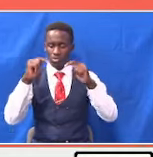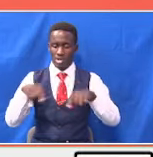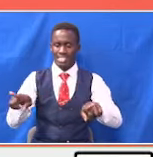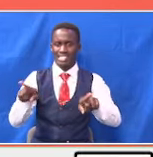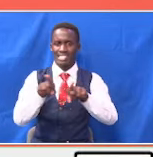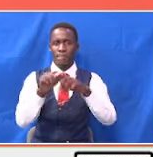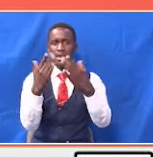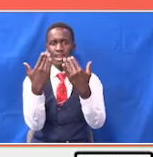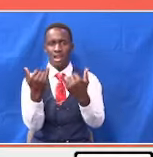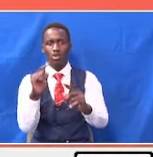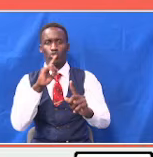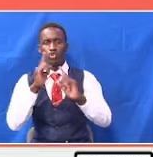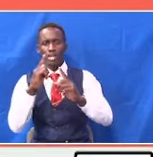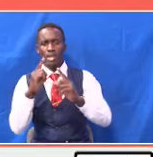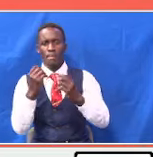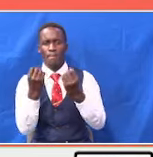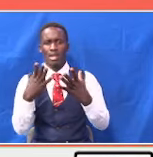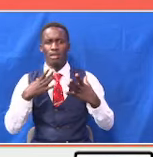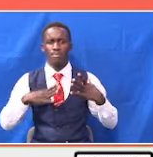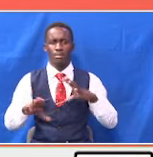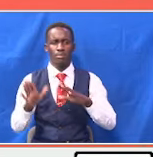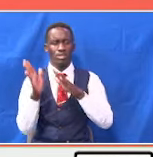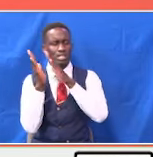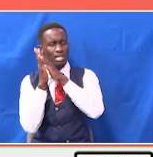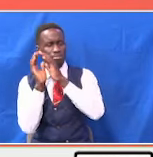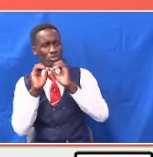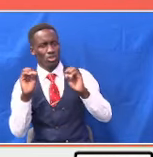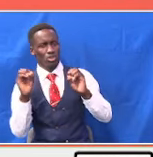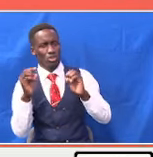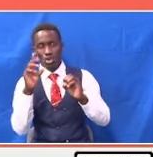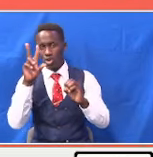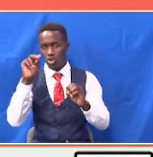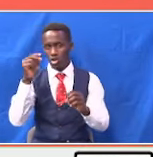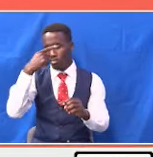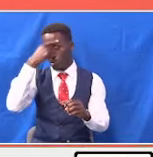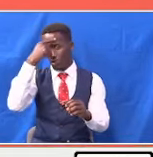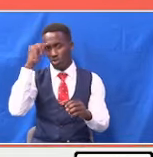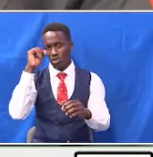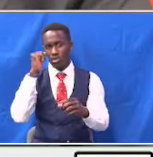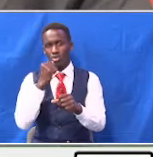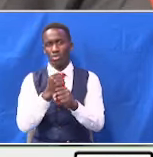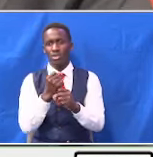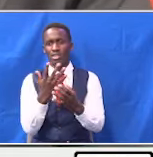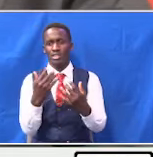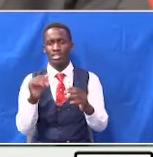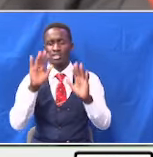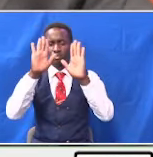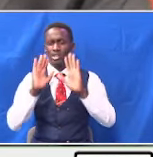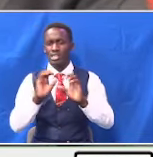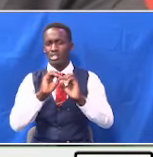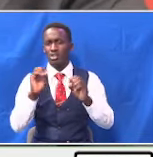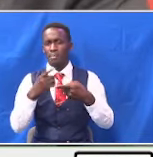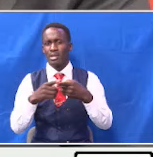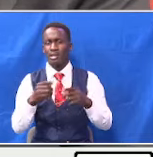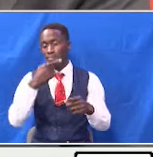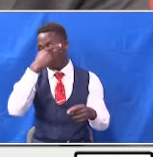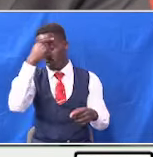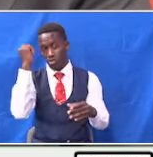we speak, many people are not asleep, not because they are doing something very important, but because they are on their